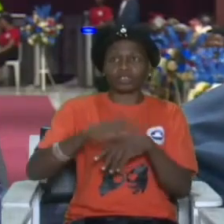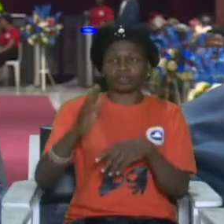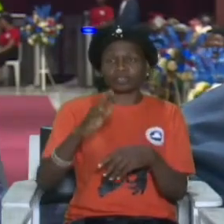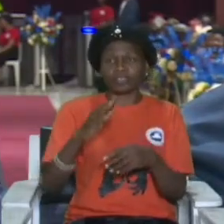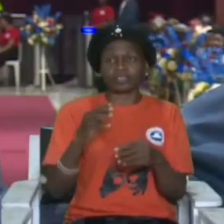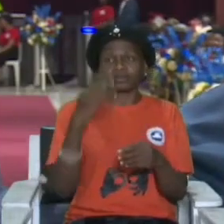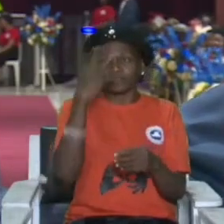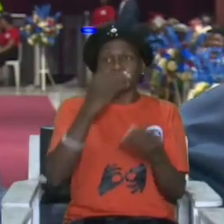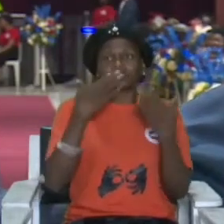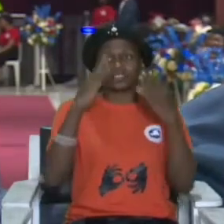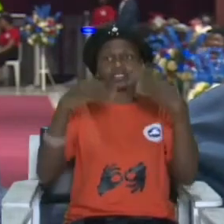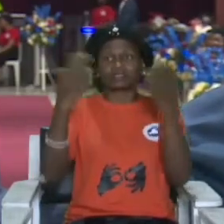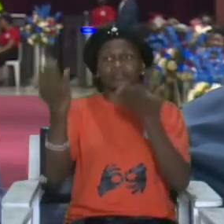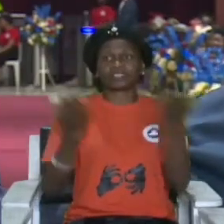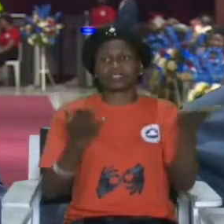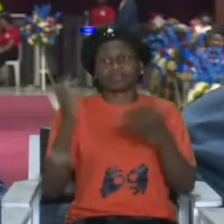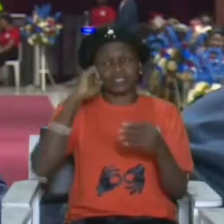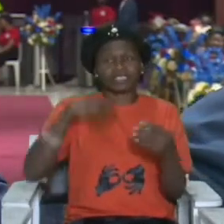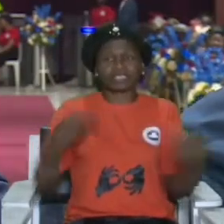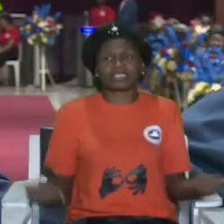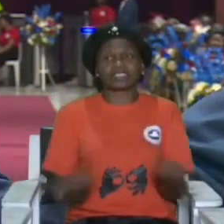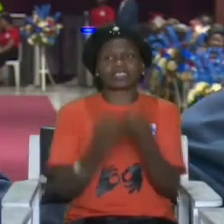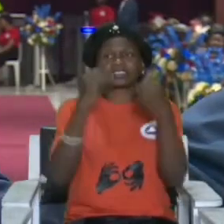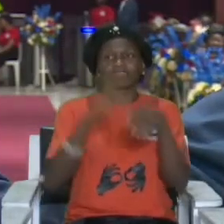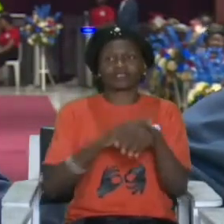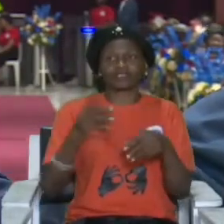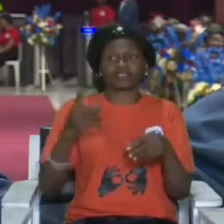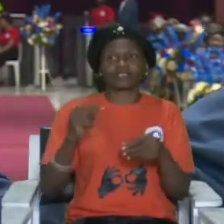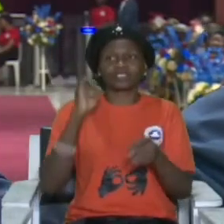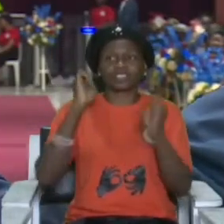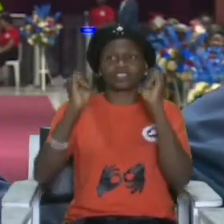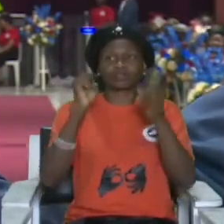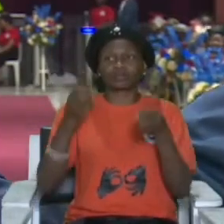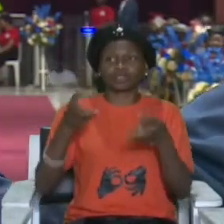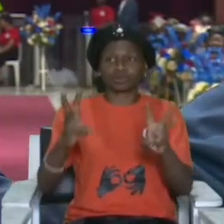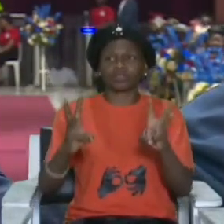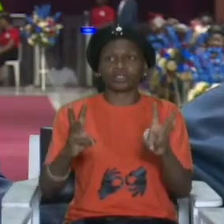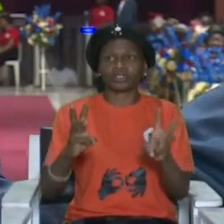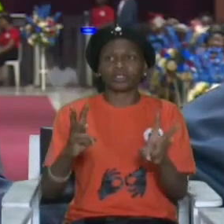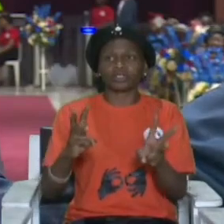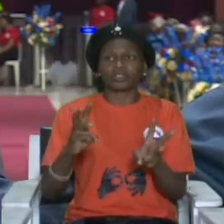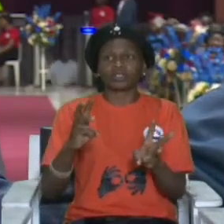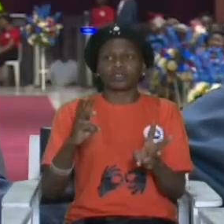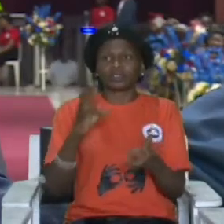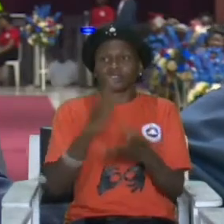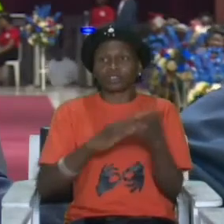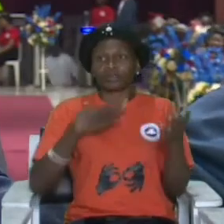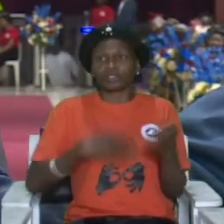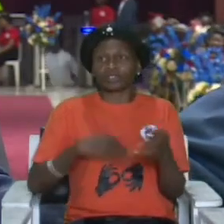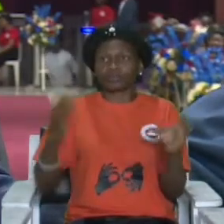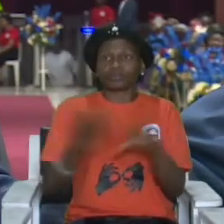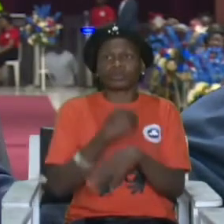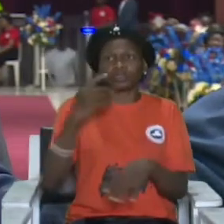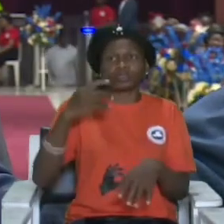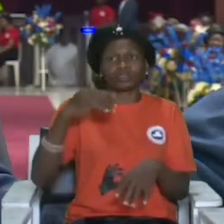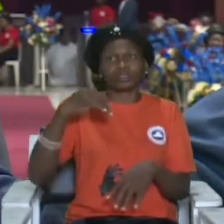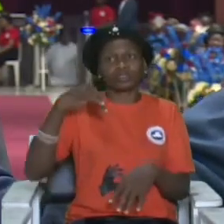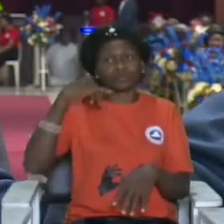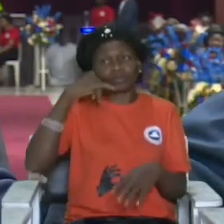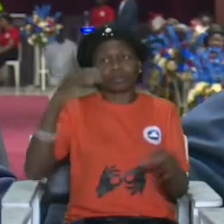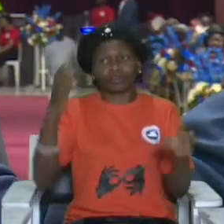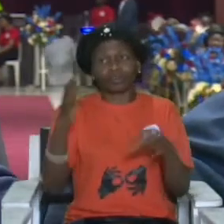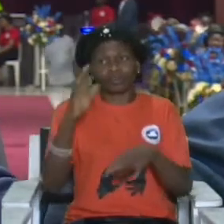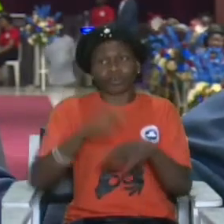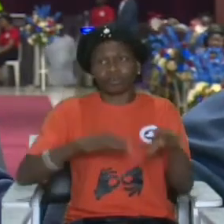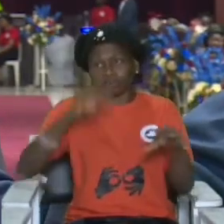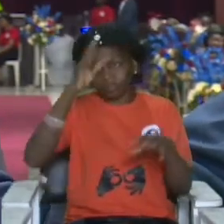Thanksgiving service, I had an accident on the expressway. Someone picked my phone, called my emergency contact.